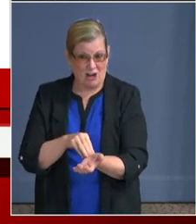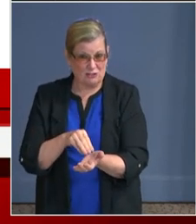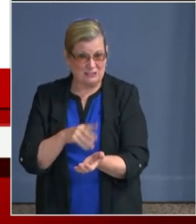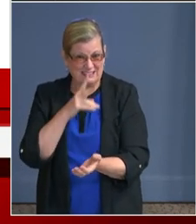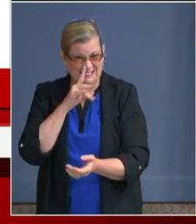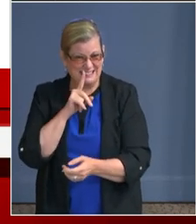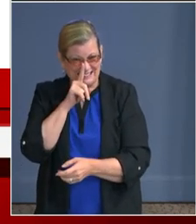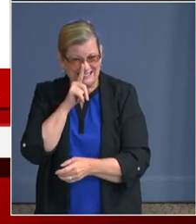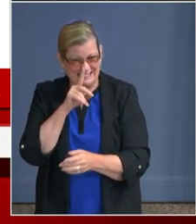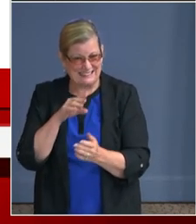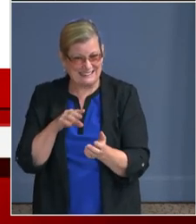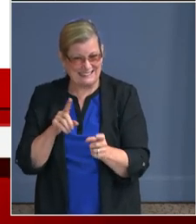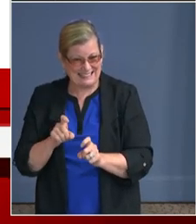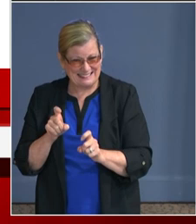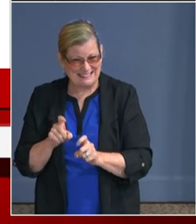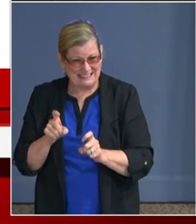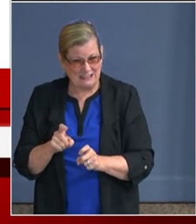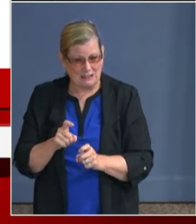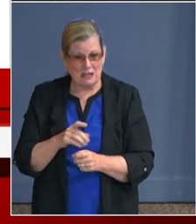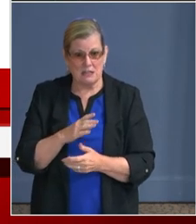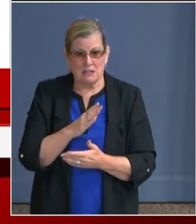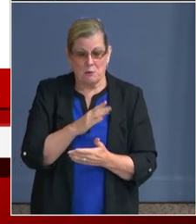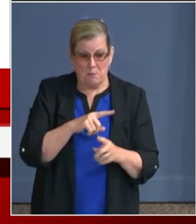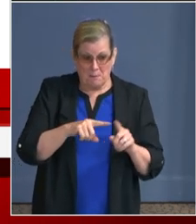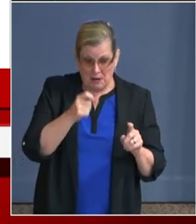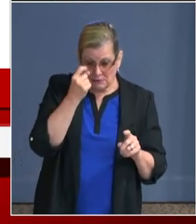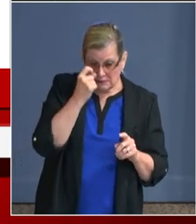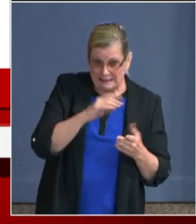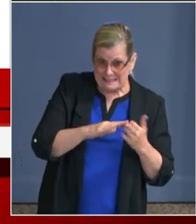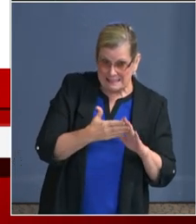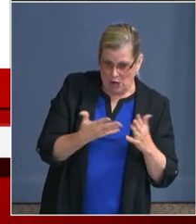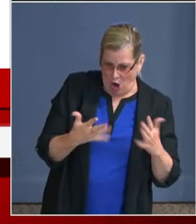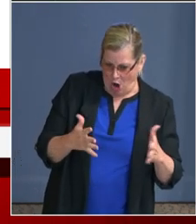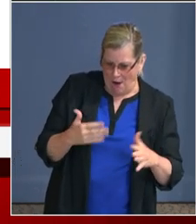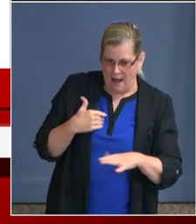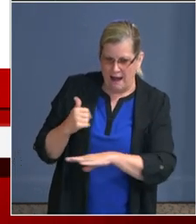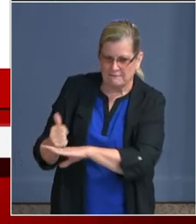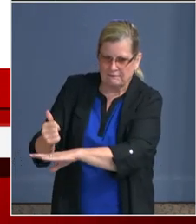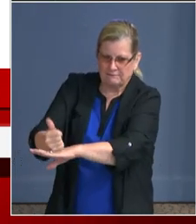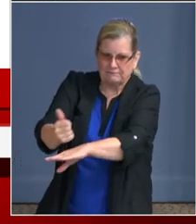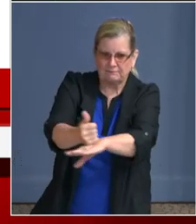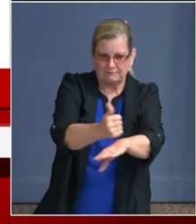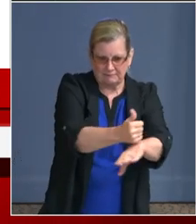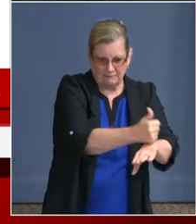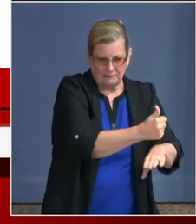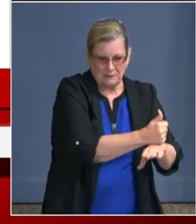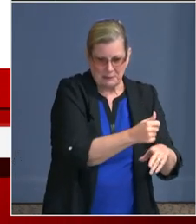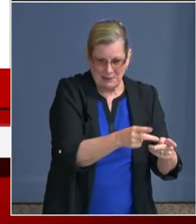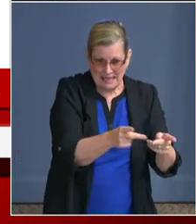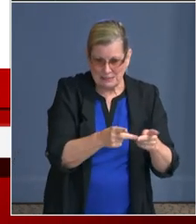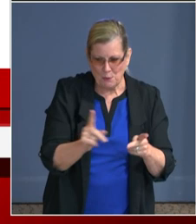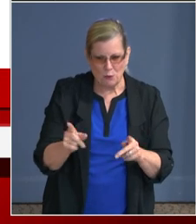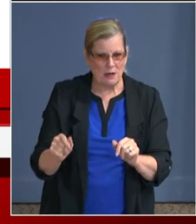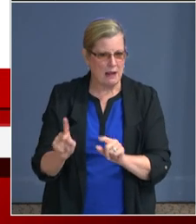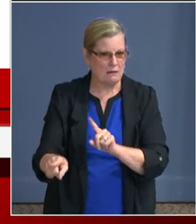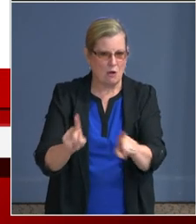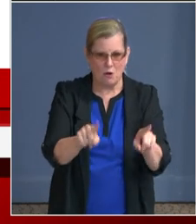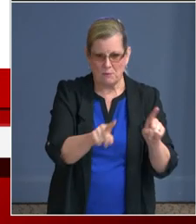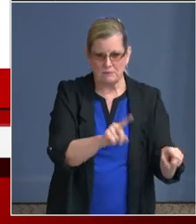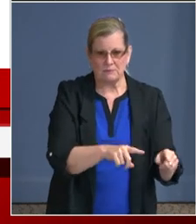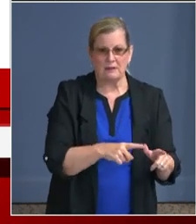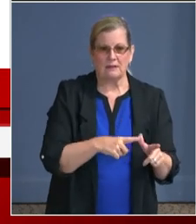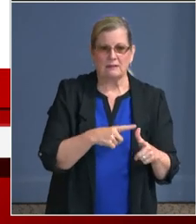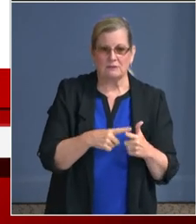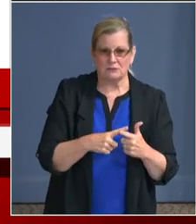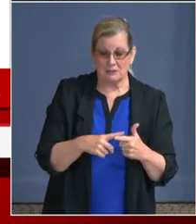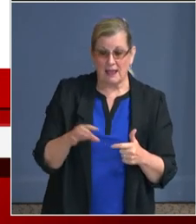is supporting several sites as well. Today, you can get tested at F Street in UDC. This